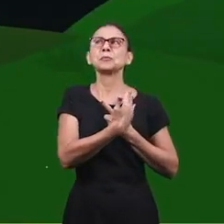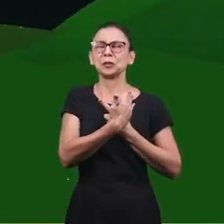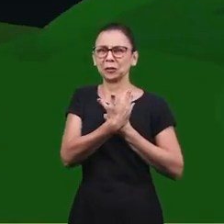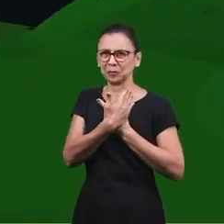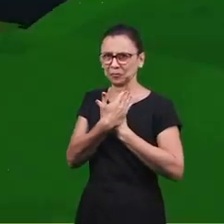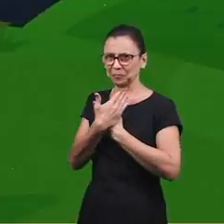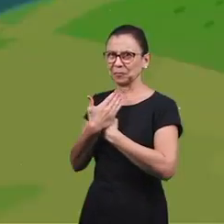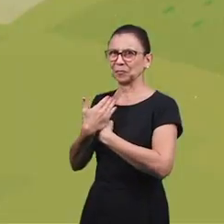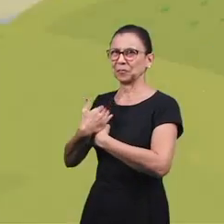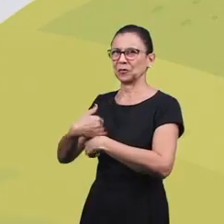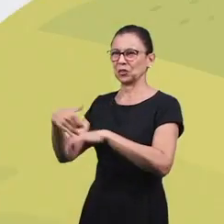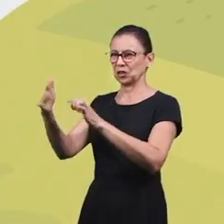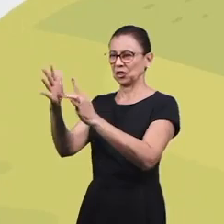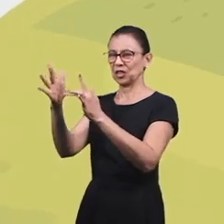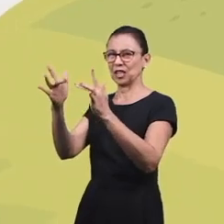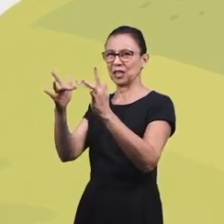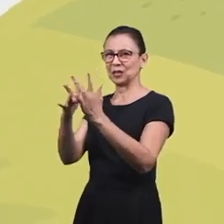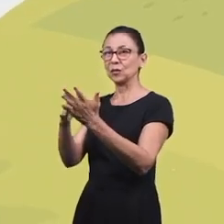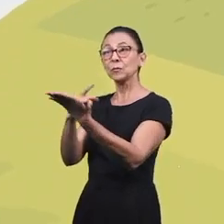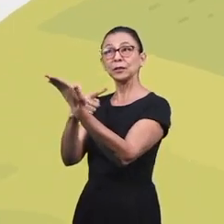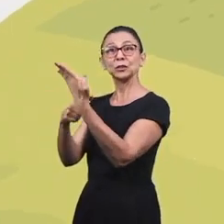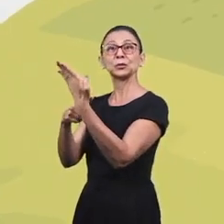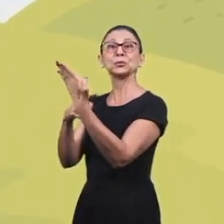sustain me, hold my hand,